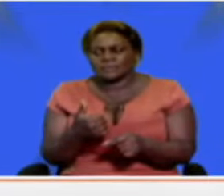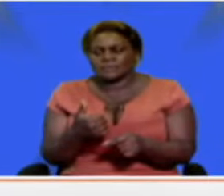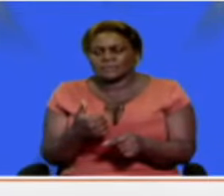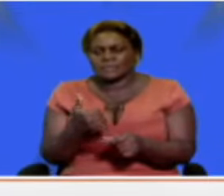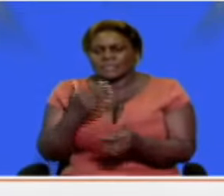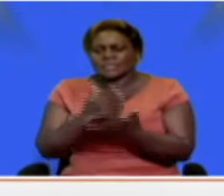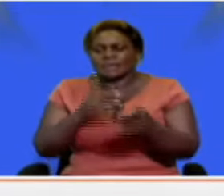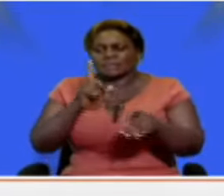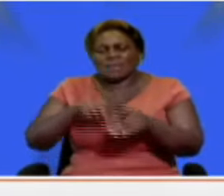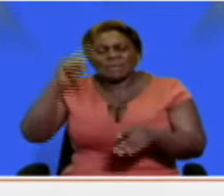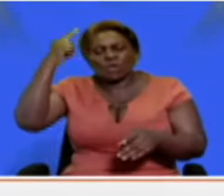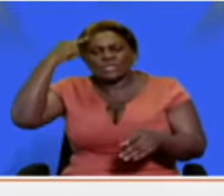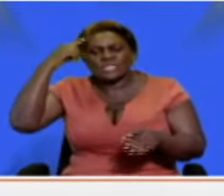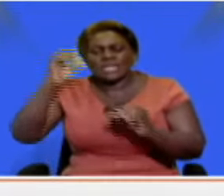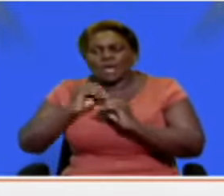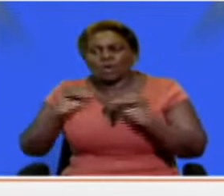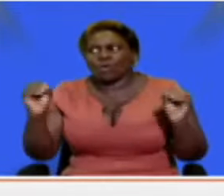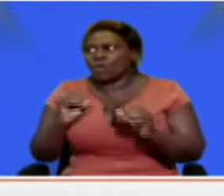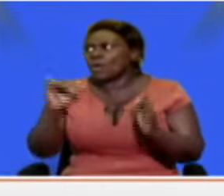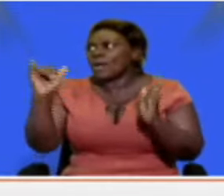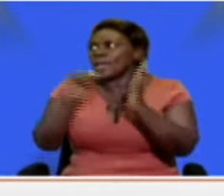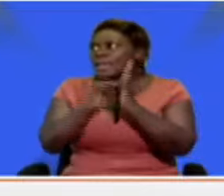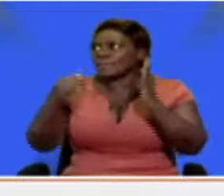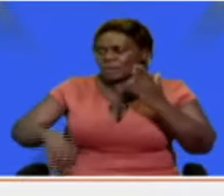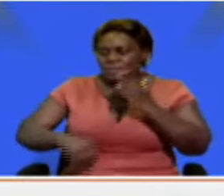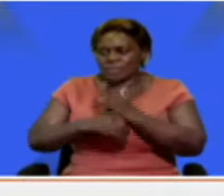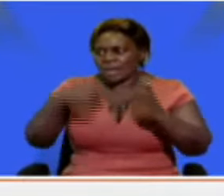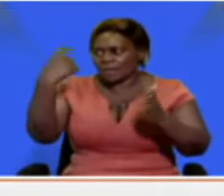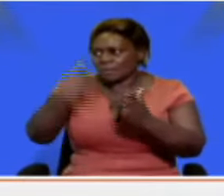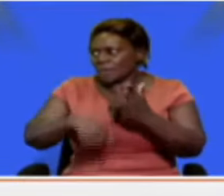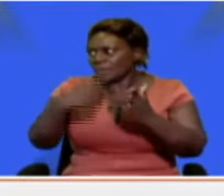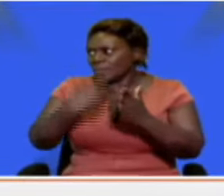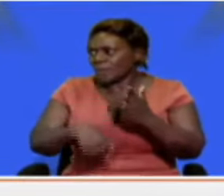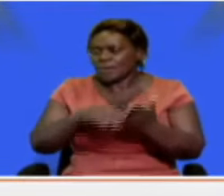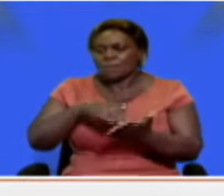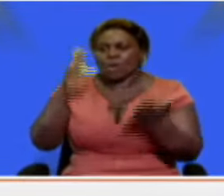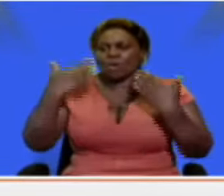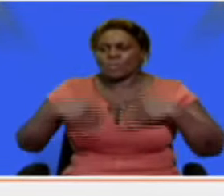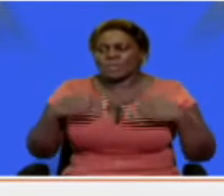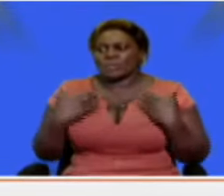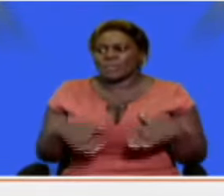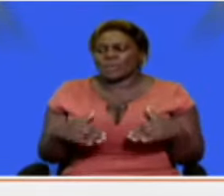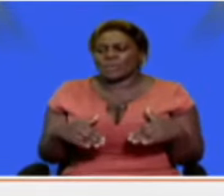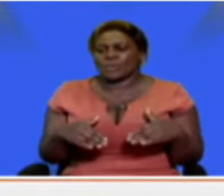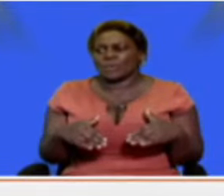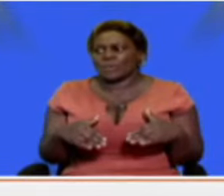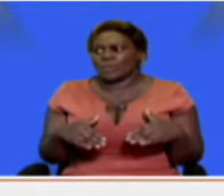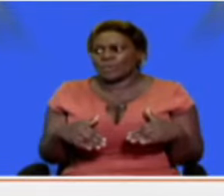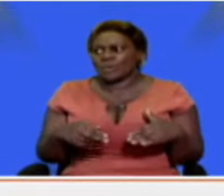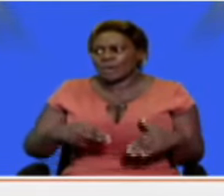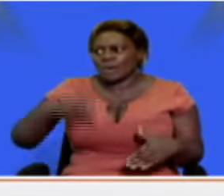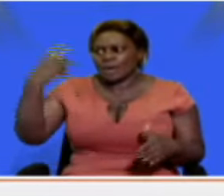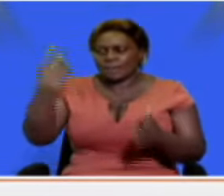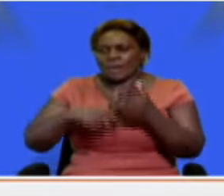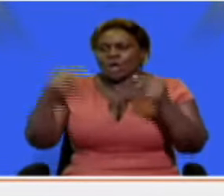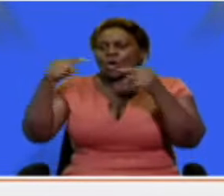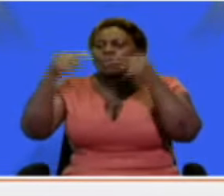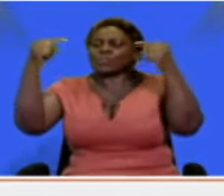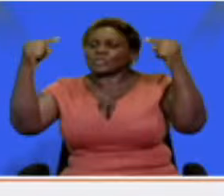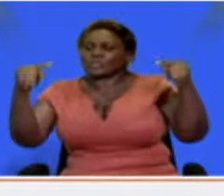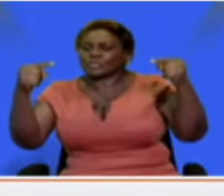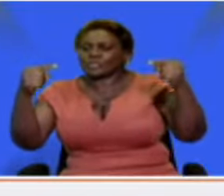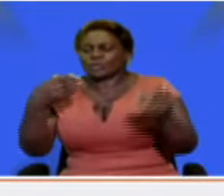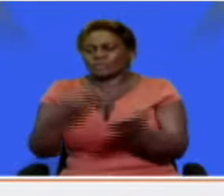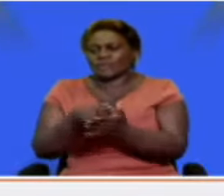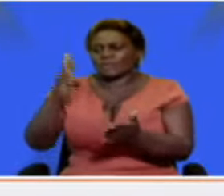they don't consider what the impact of increasing these taxes is, that most people will try to evade the high tax rates. Opposition to